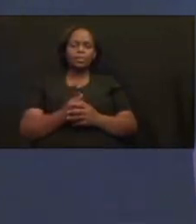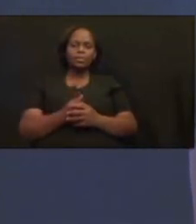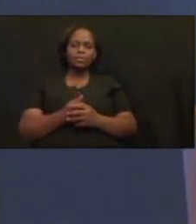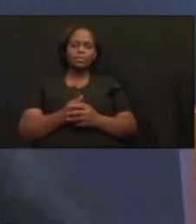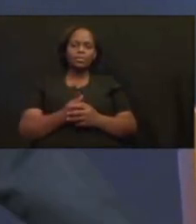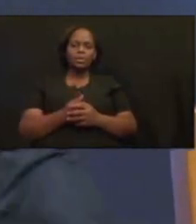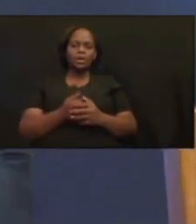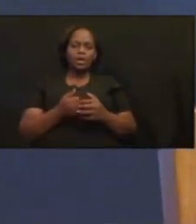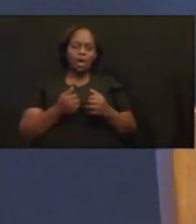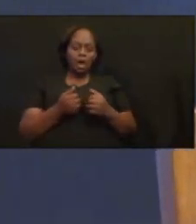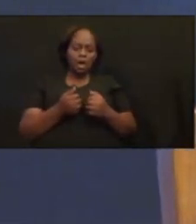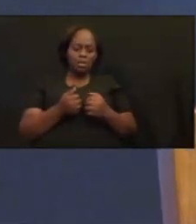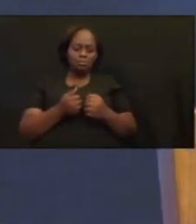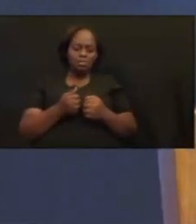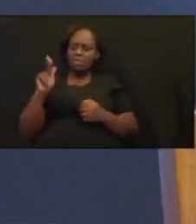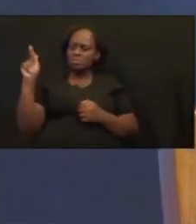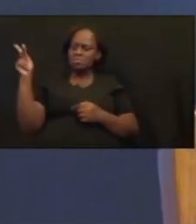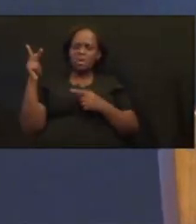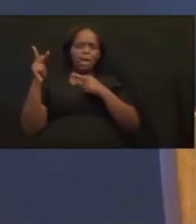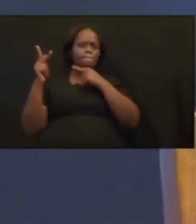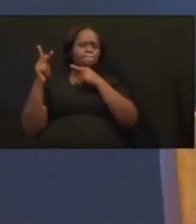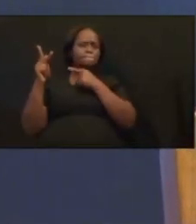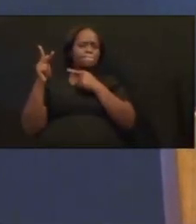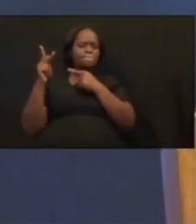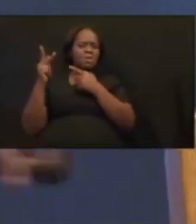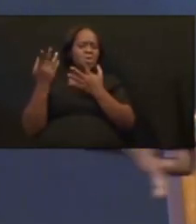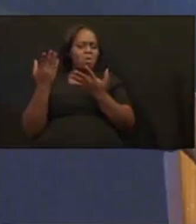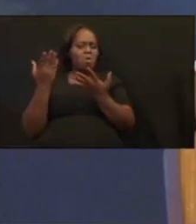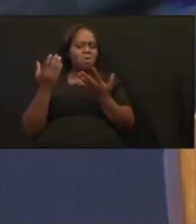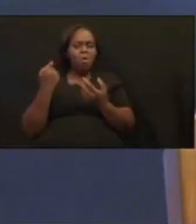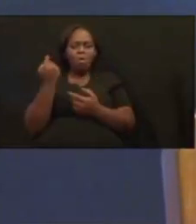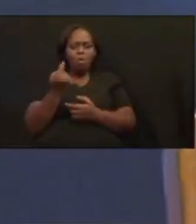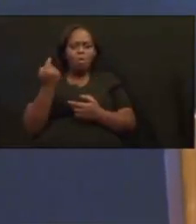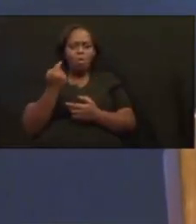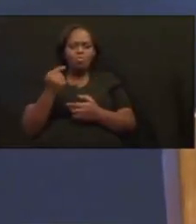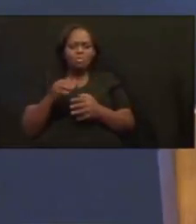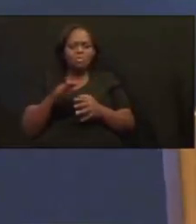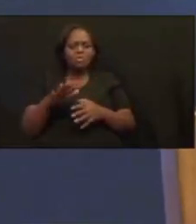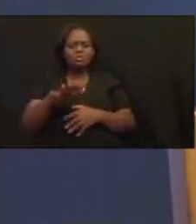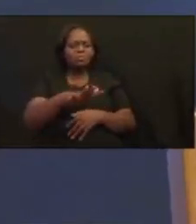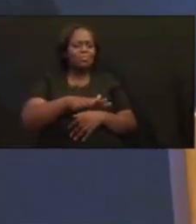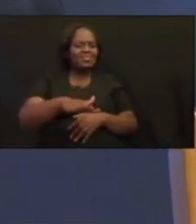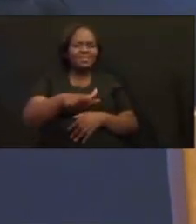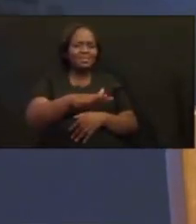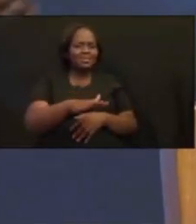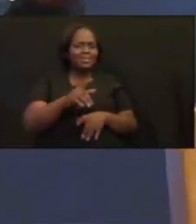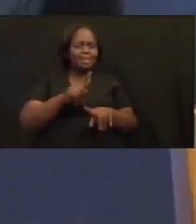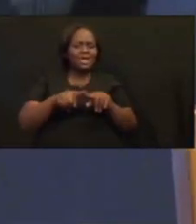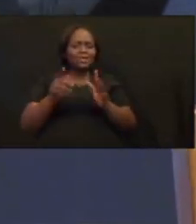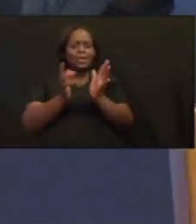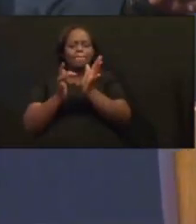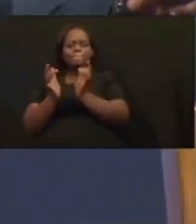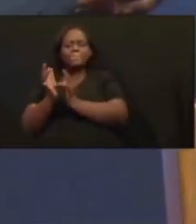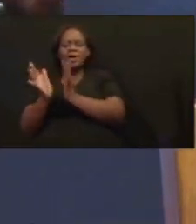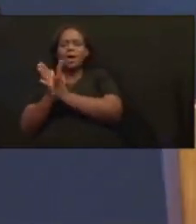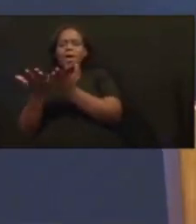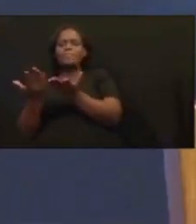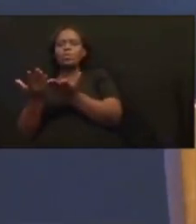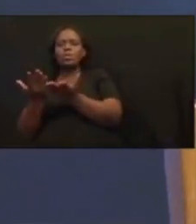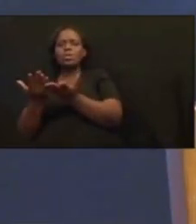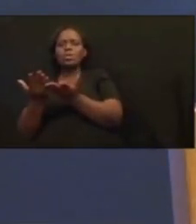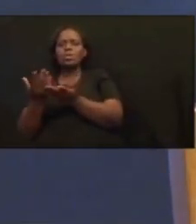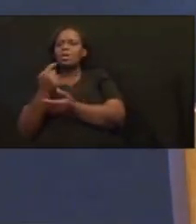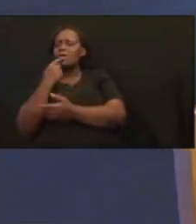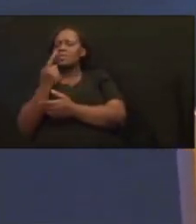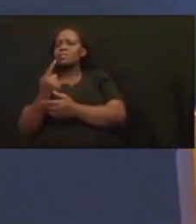a geographic representation on earth. But the Bible traces where you came from and says you are sent